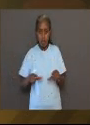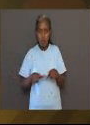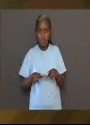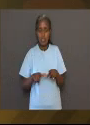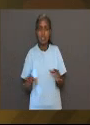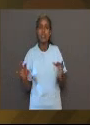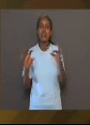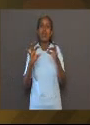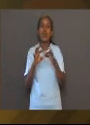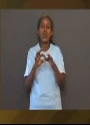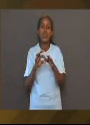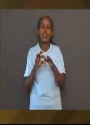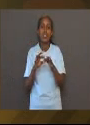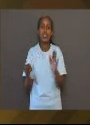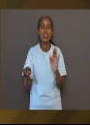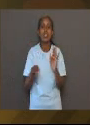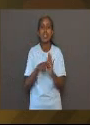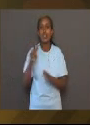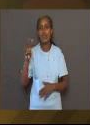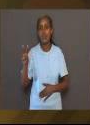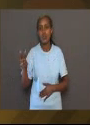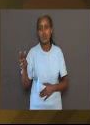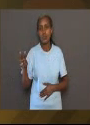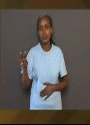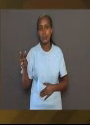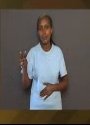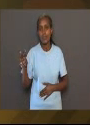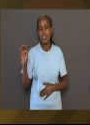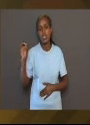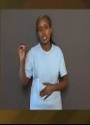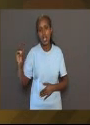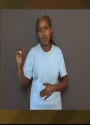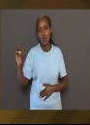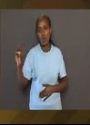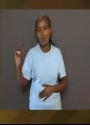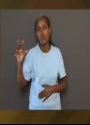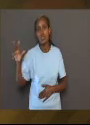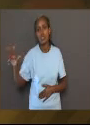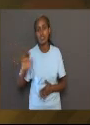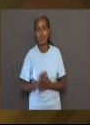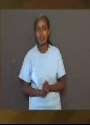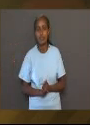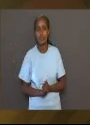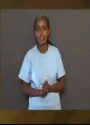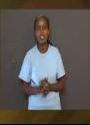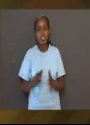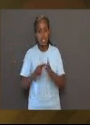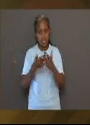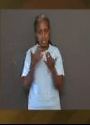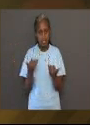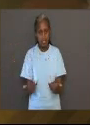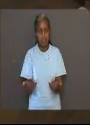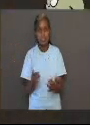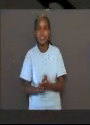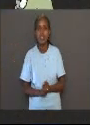at coordinates -2, 0, 3. Get started right away.